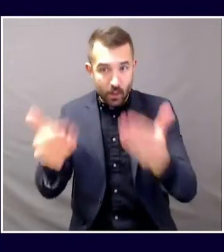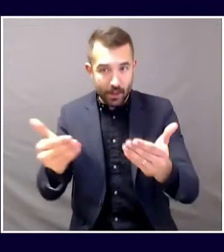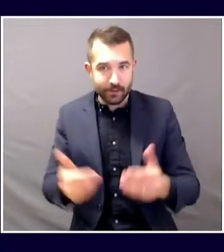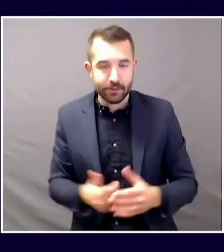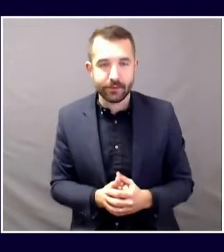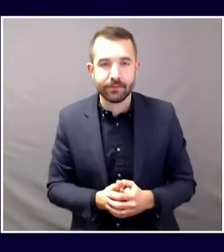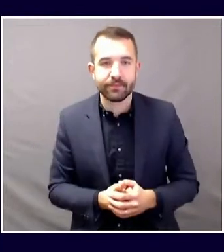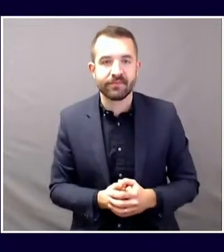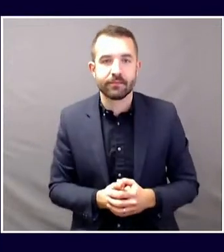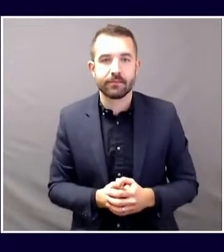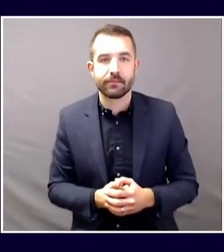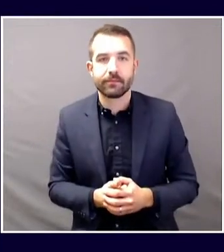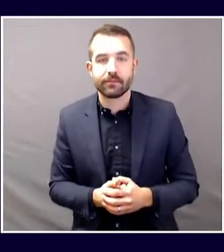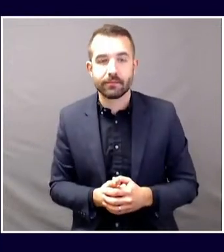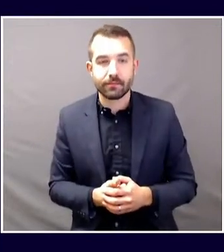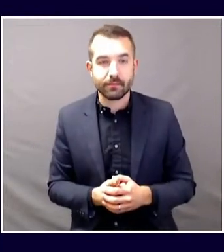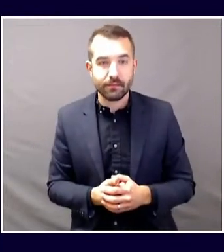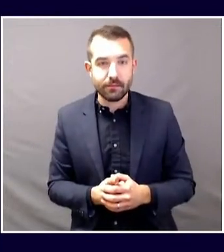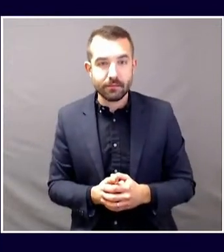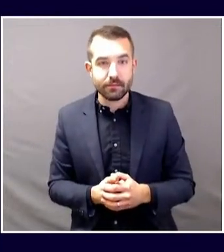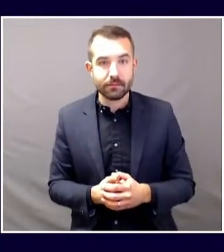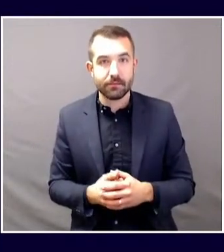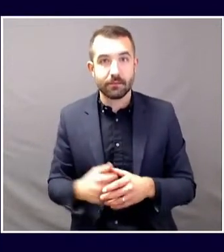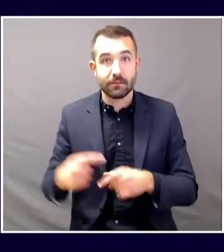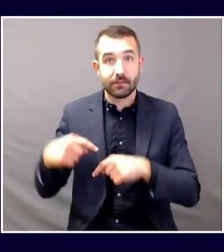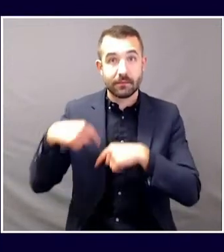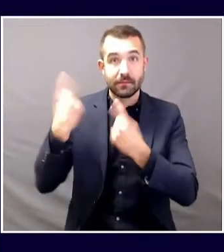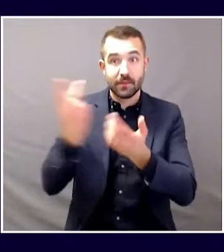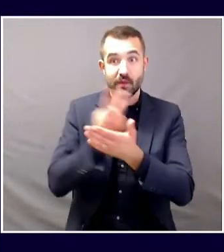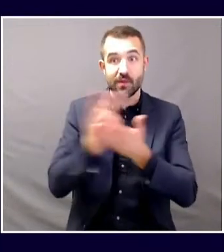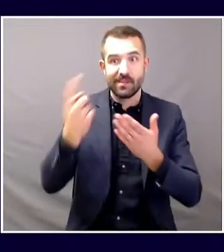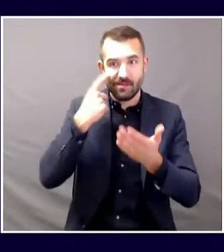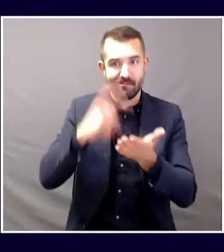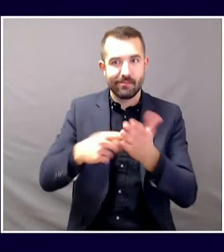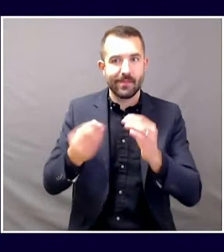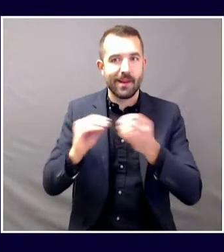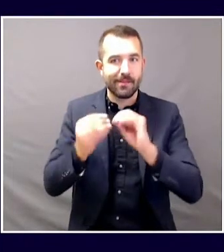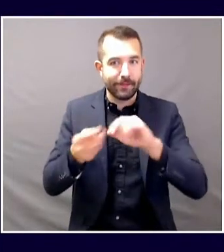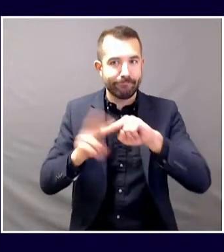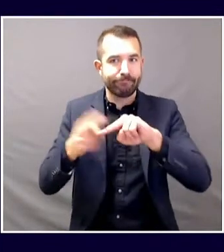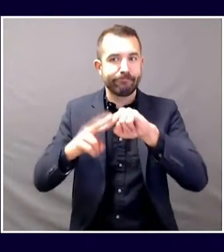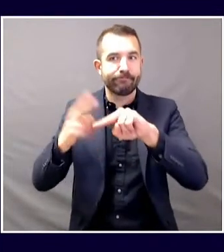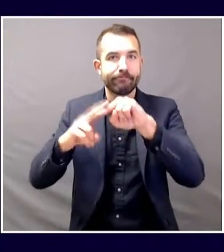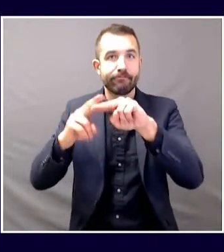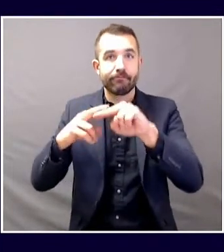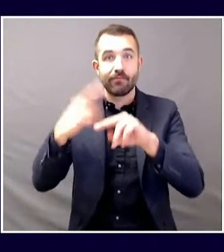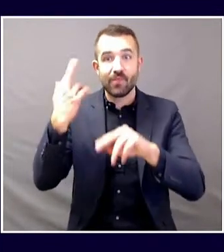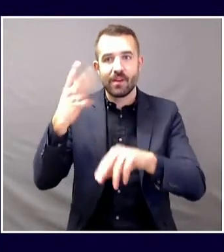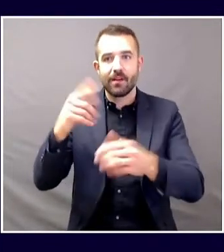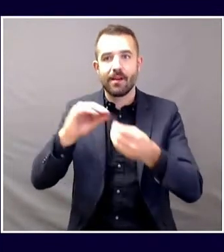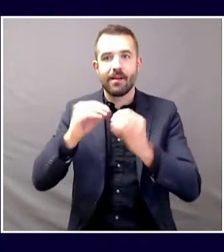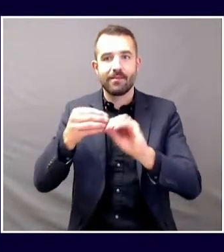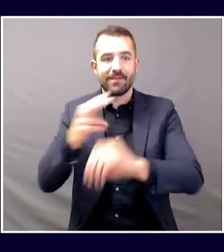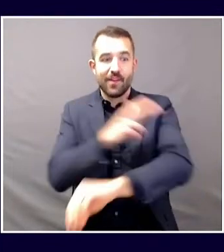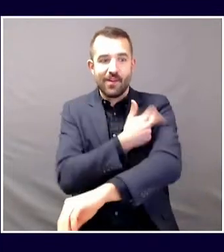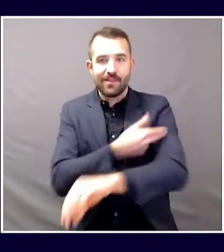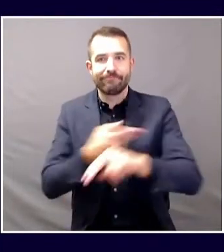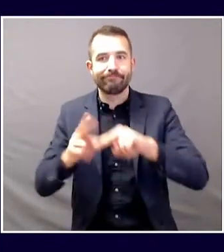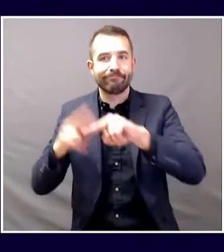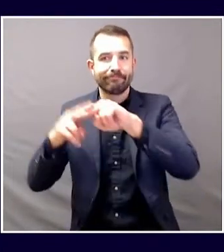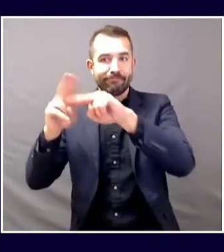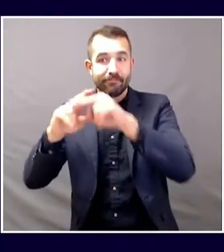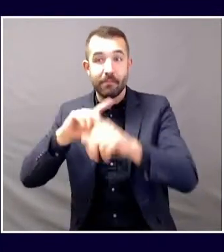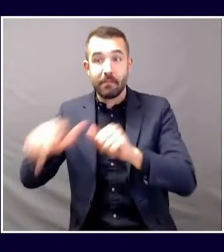seeing an increase in cases and recognizing there would be an increase in hospitalizations, we dusted those plans off. We got them off the